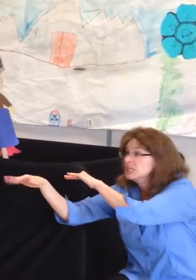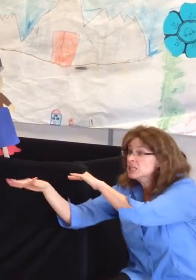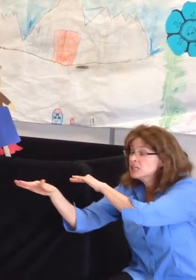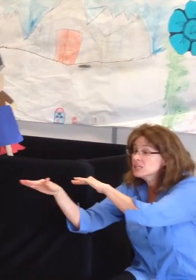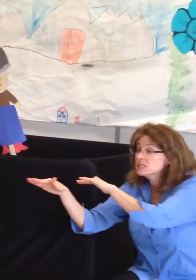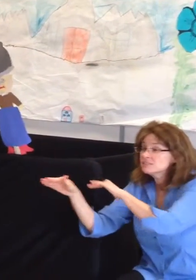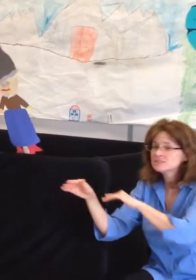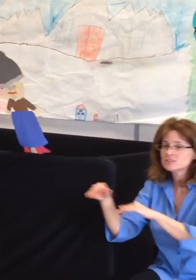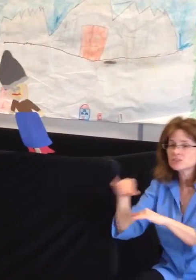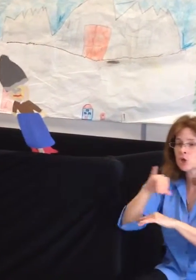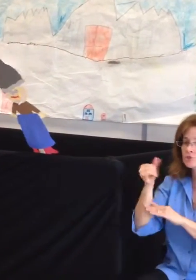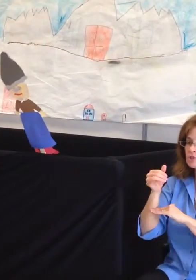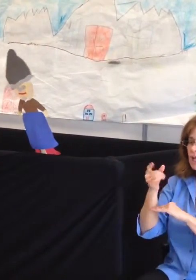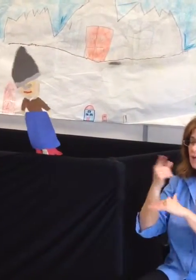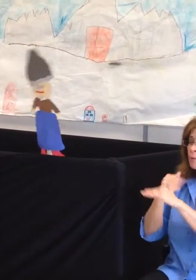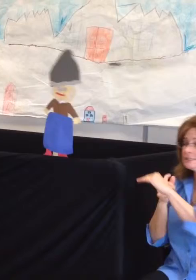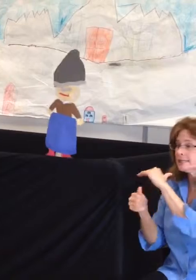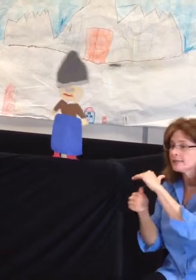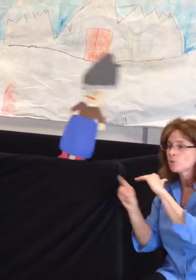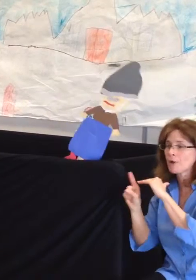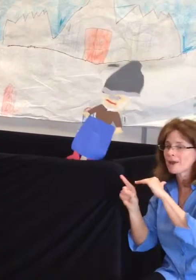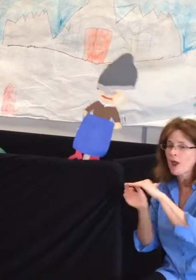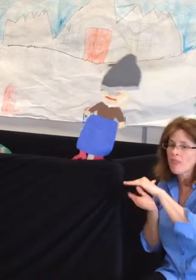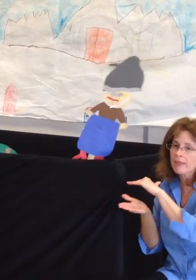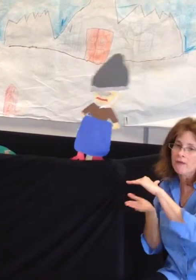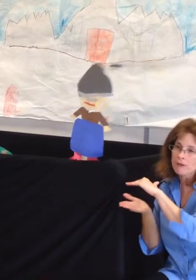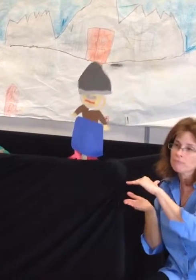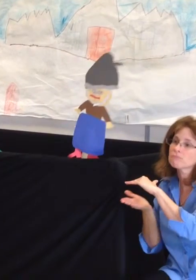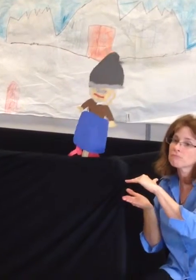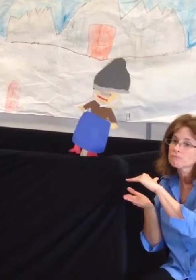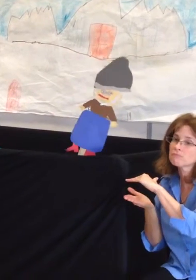"So Jack came in the oven, and